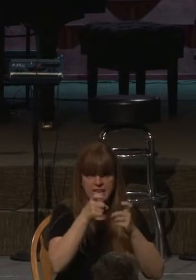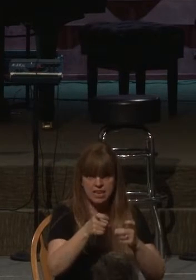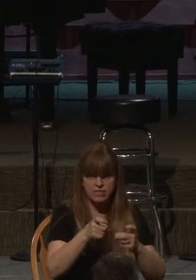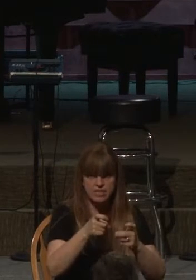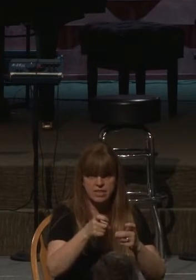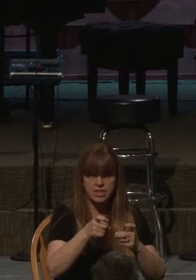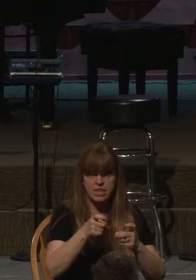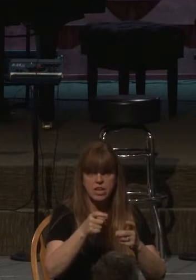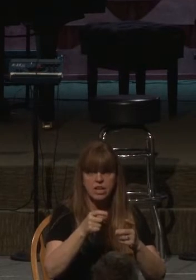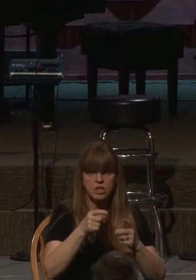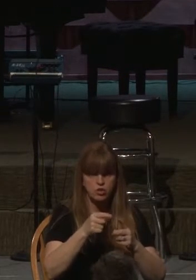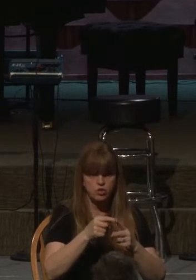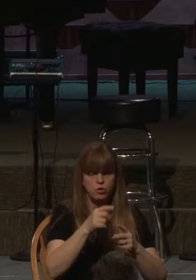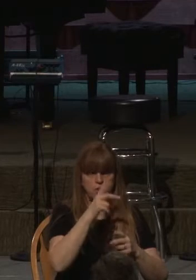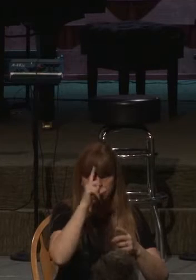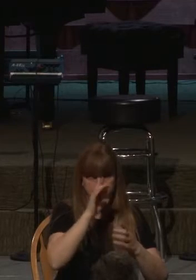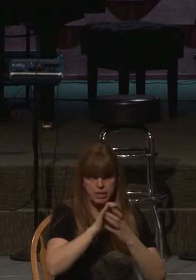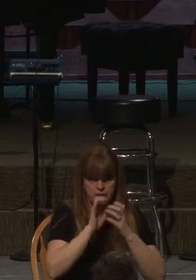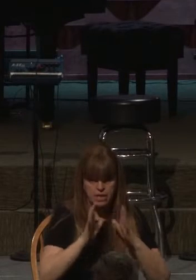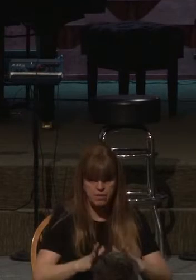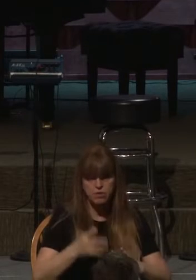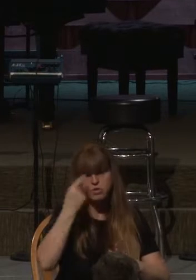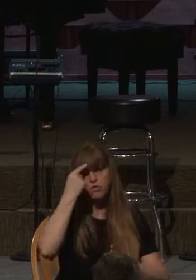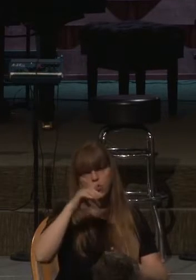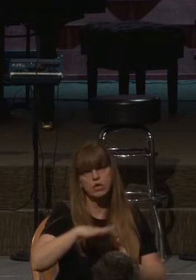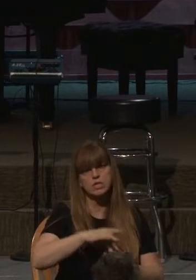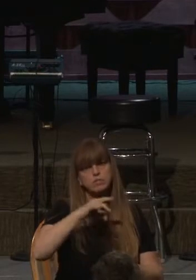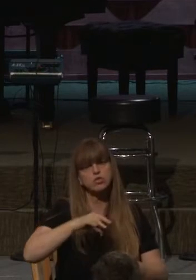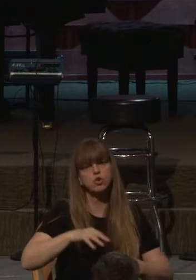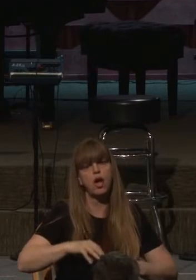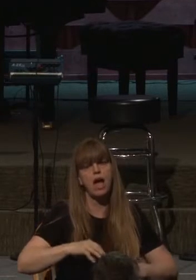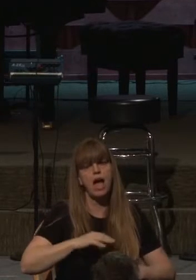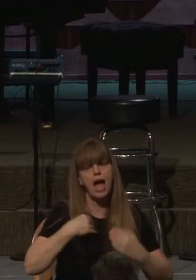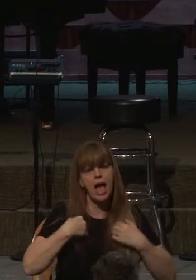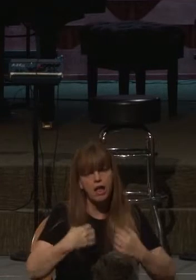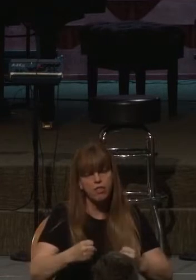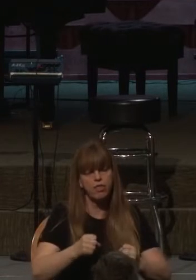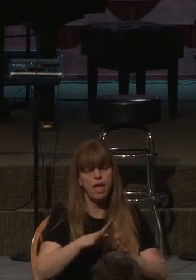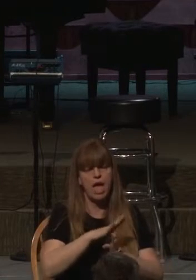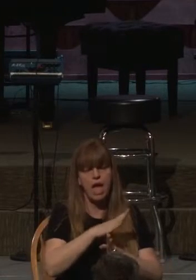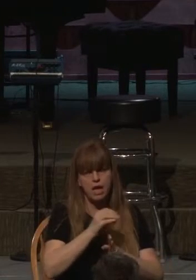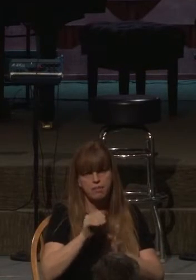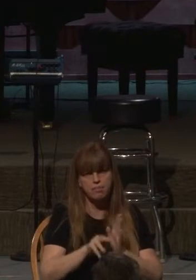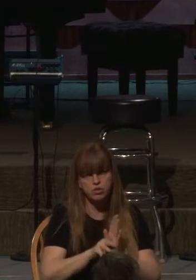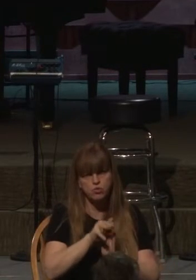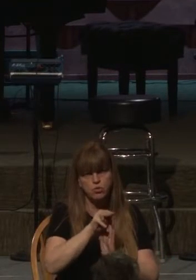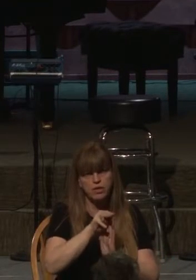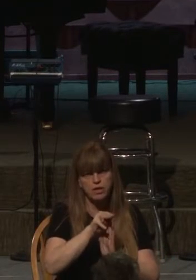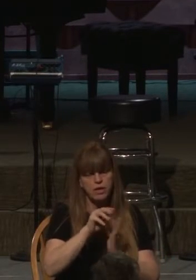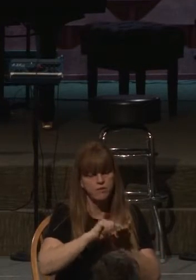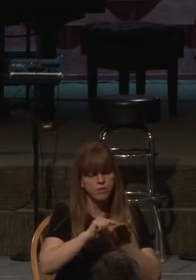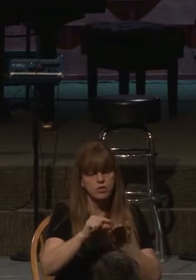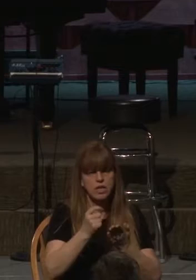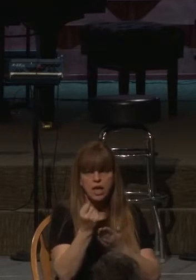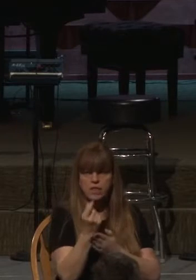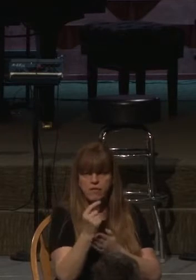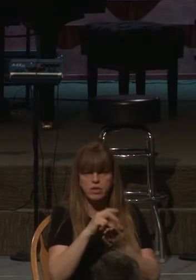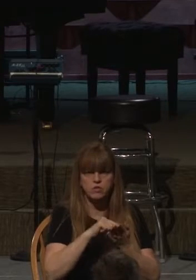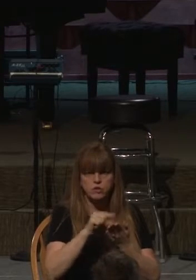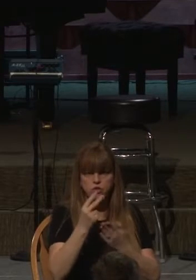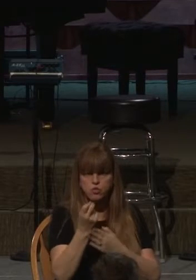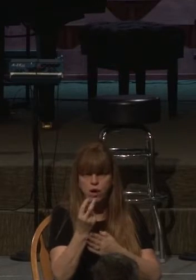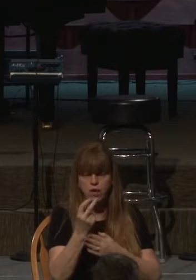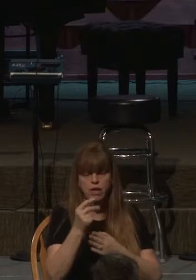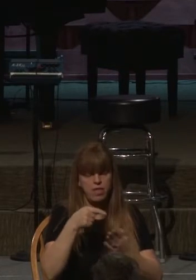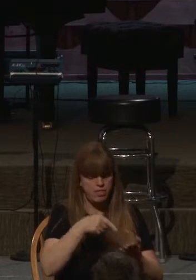aid believers toward spiritual health and maturity. Notice with me verses 11 and 12. Now these are the